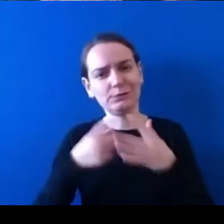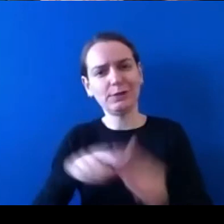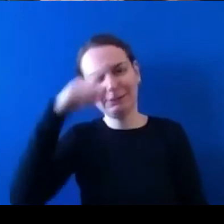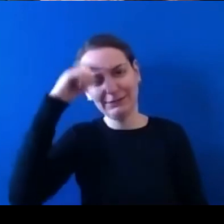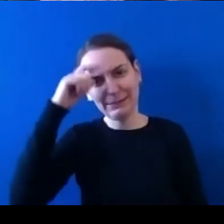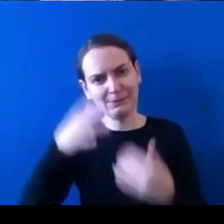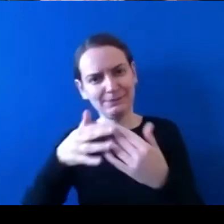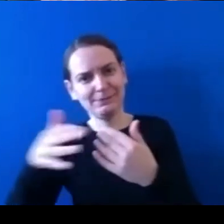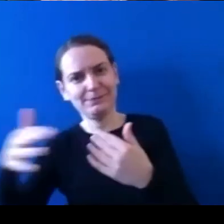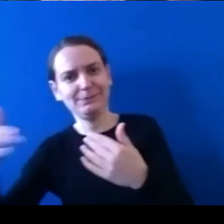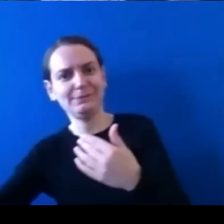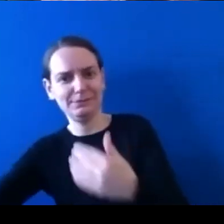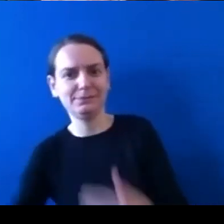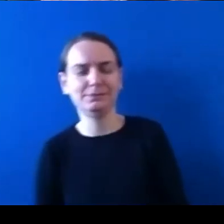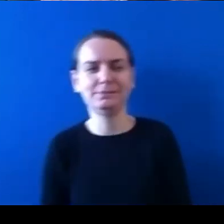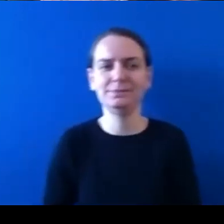at